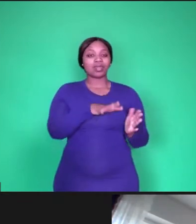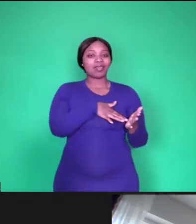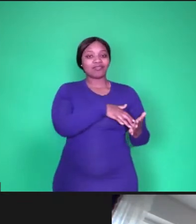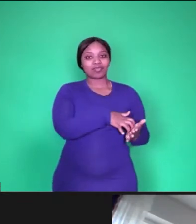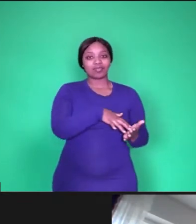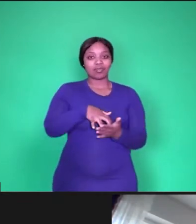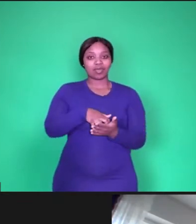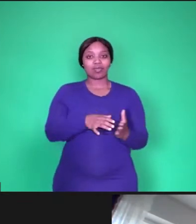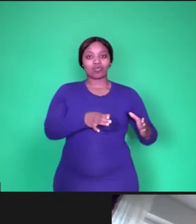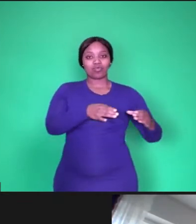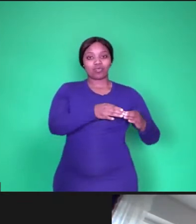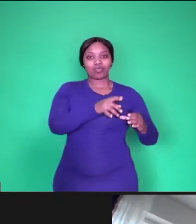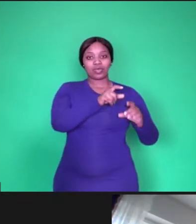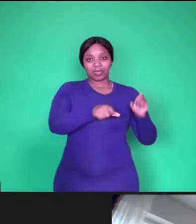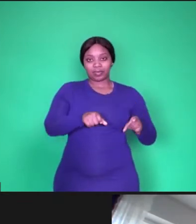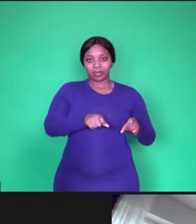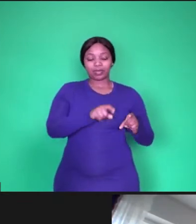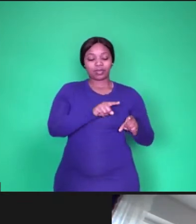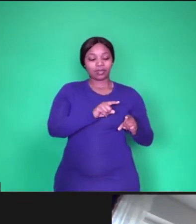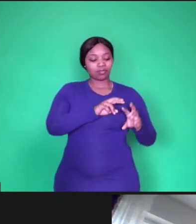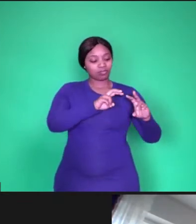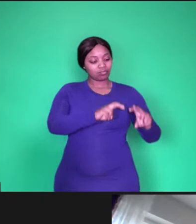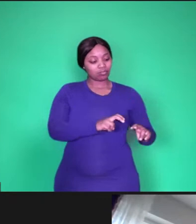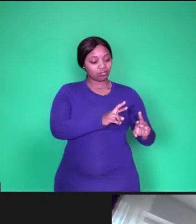That's related to online trends data.